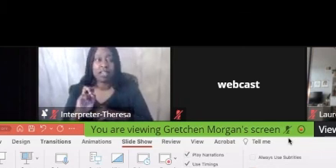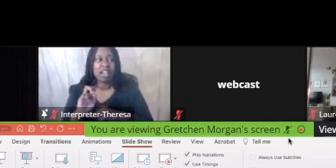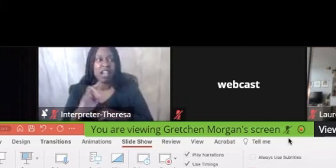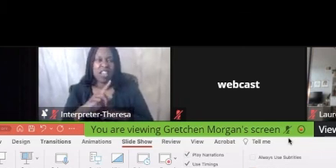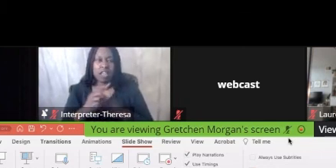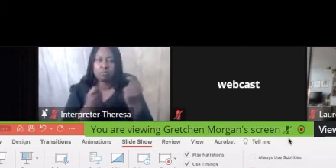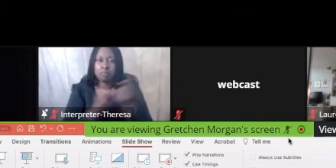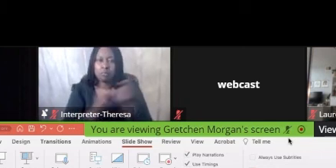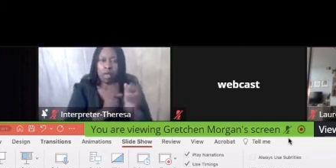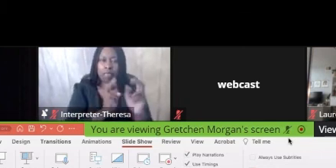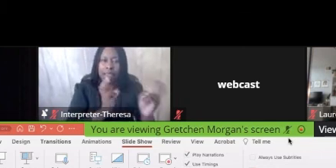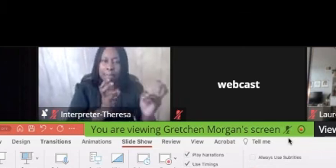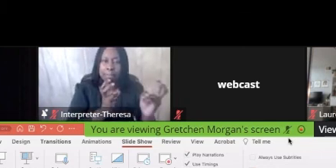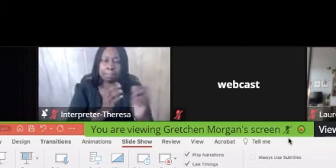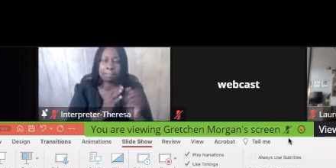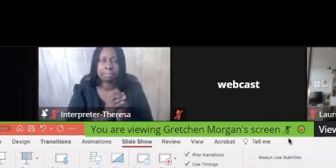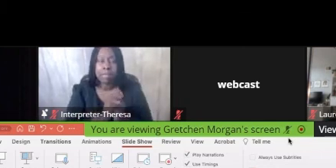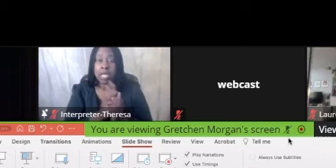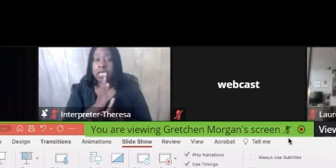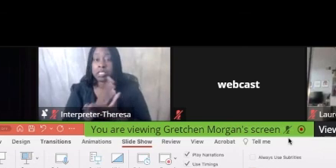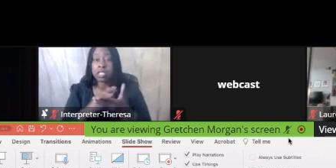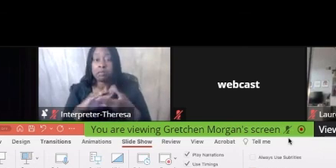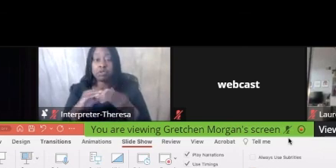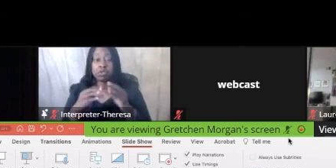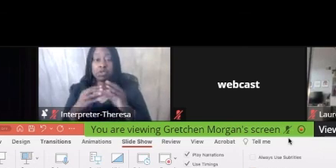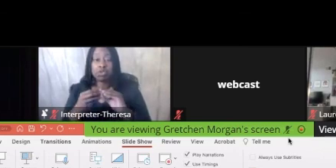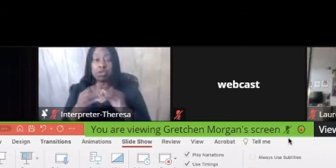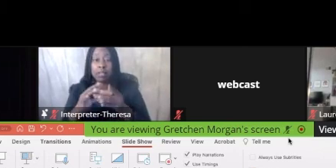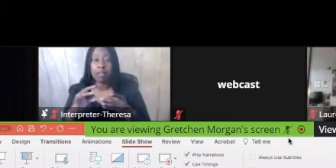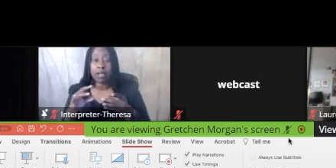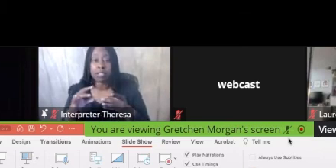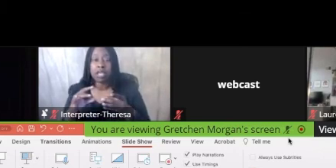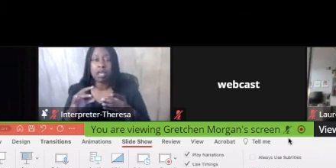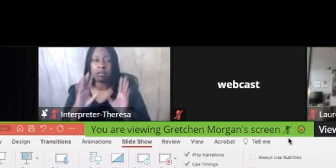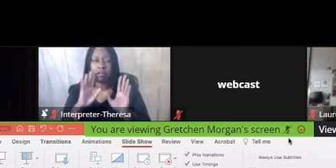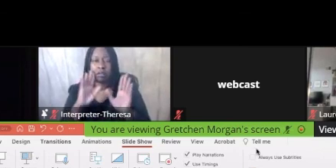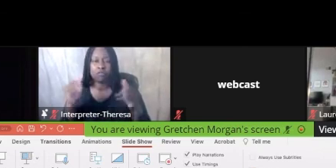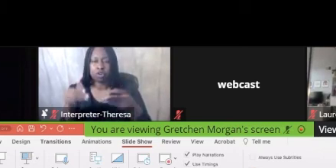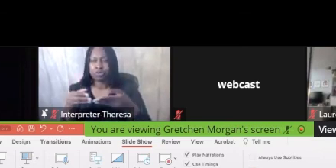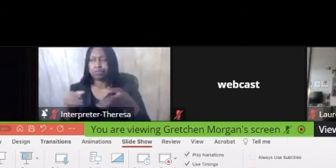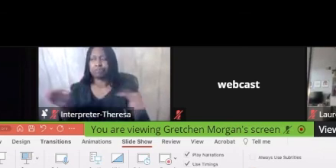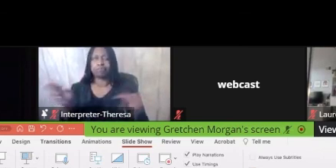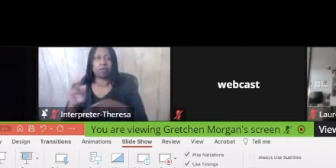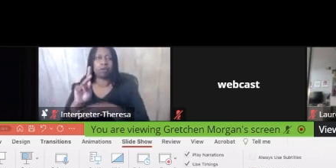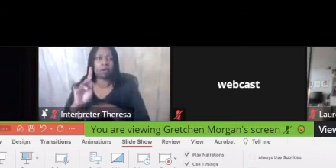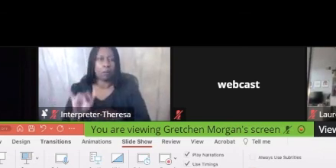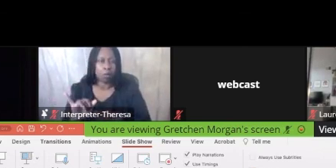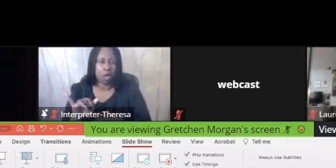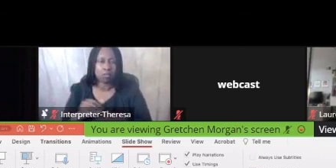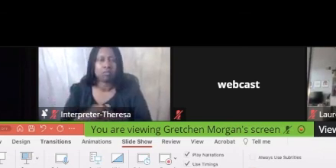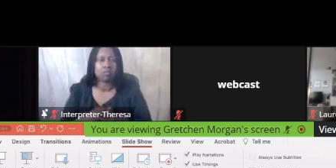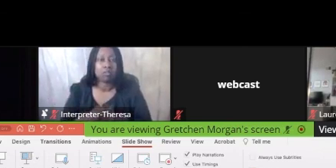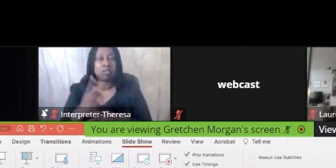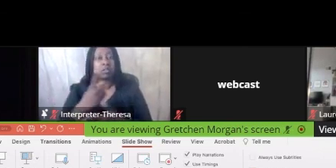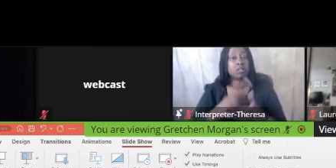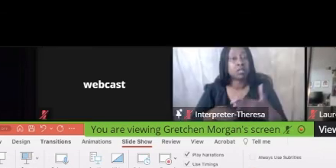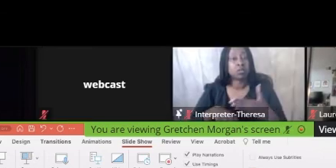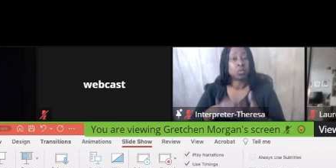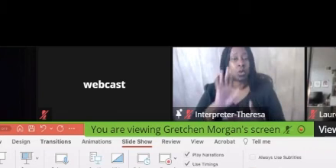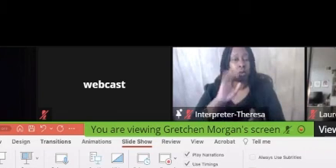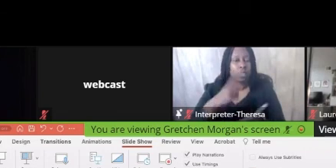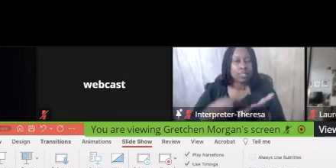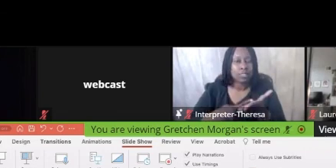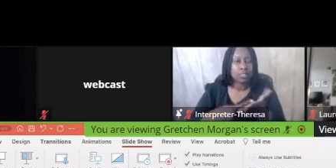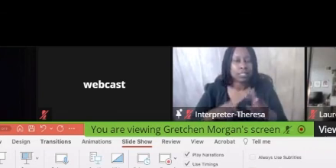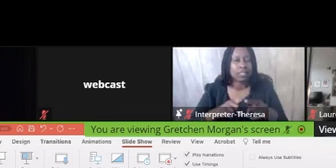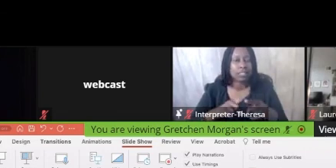be some storylines that are like about the whole of the Commonwealth. And that's where we're really going to be focusing next week, is on those storylines, which will help us